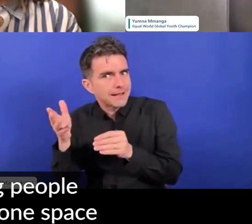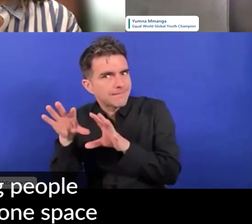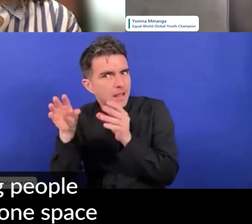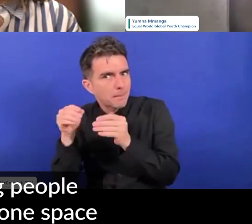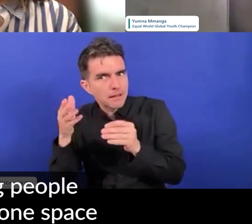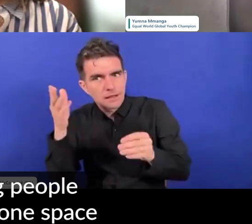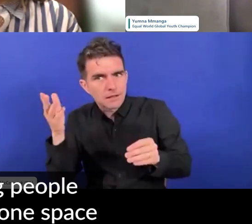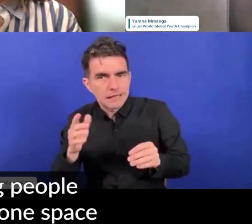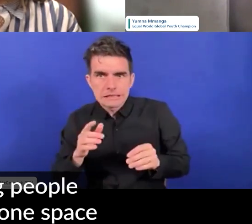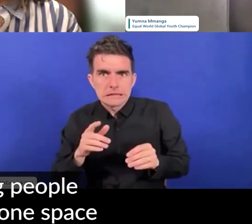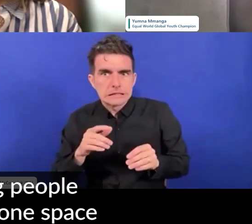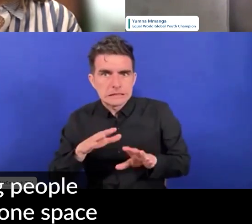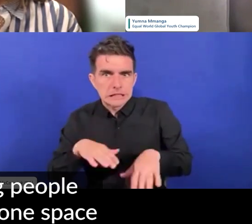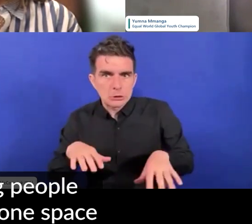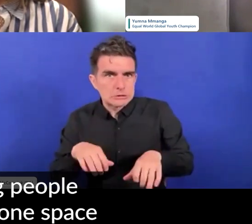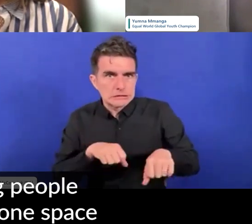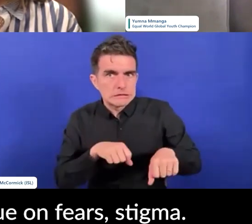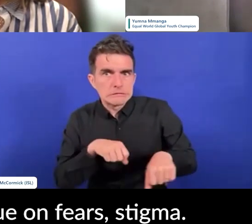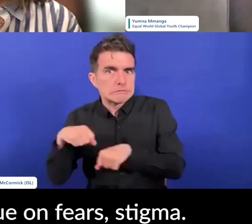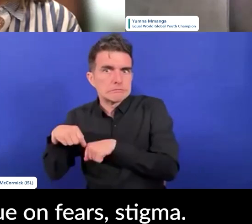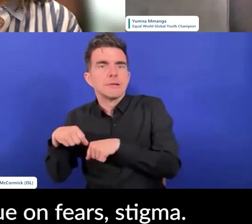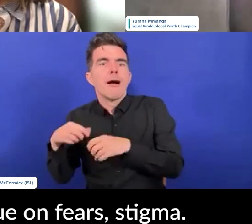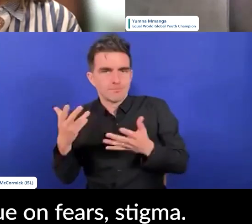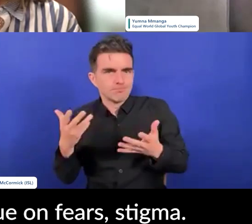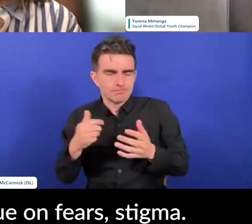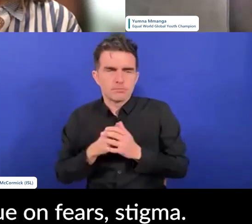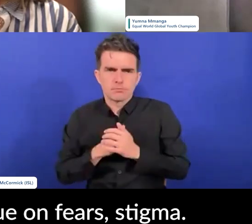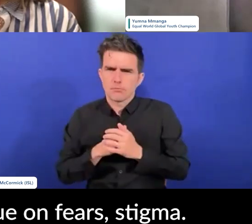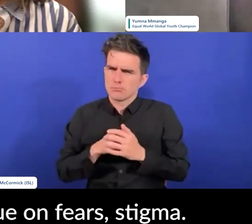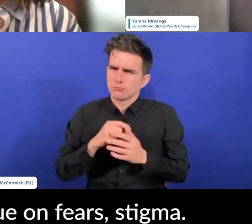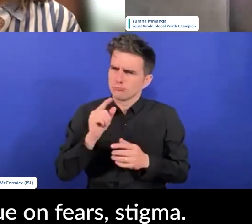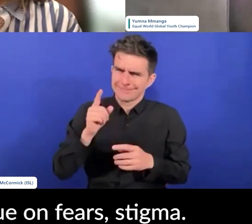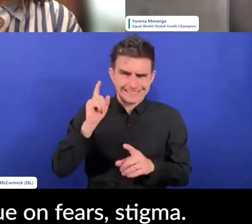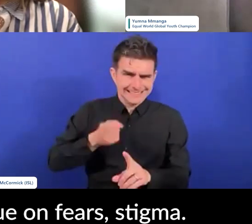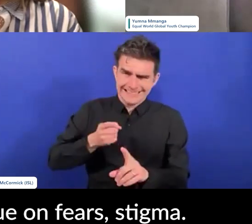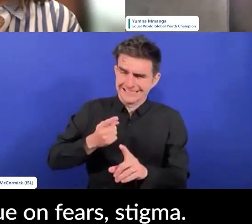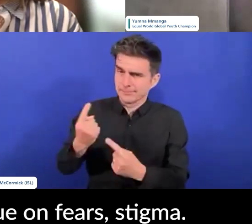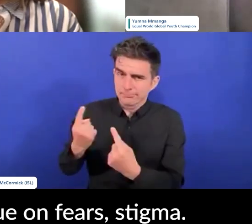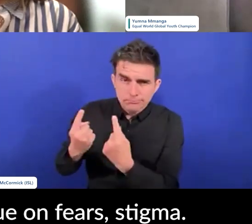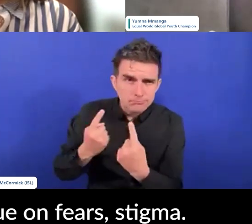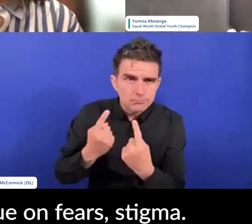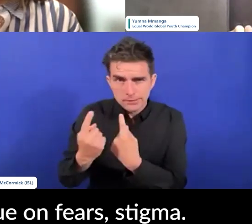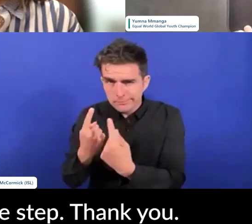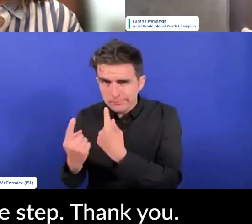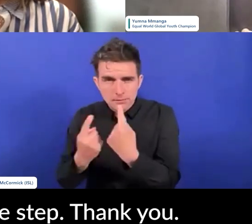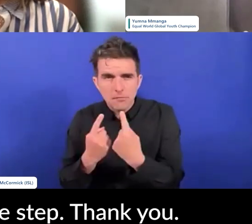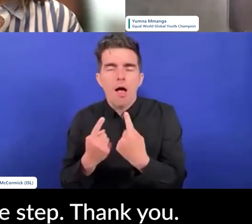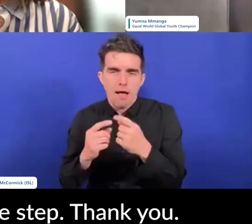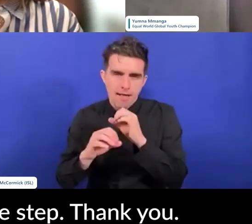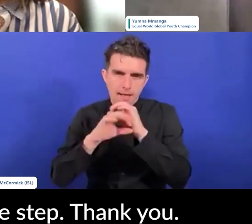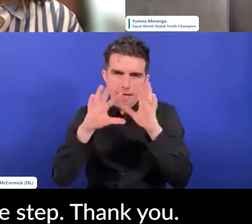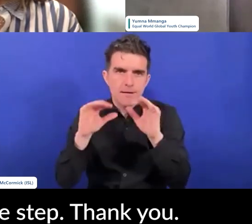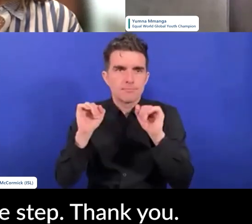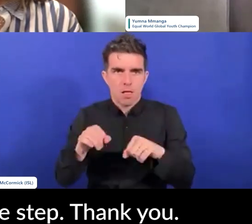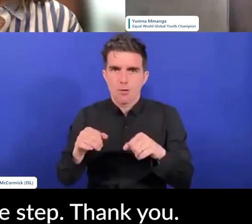people together into one space to open up that dialogue on fears, stigma. Yes, this is